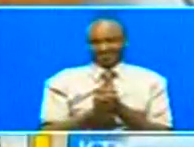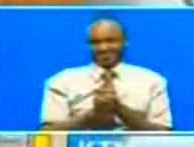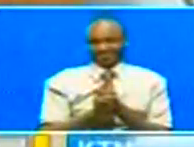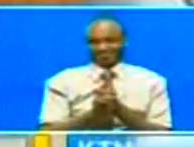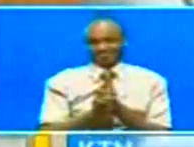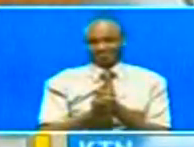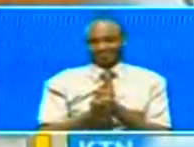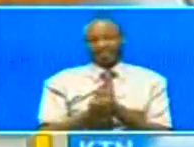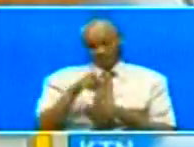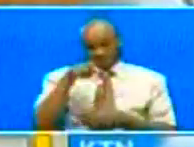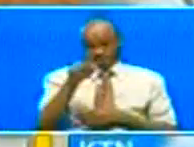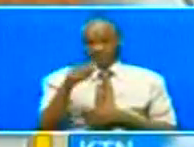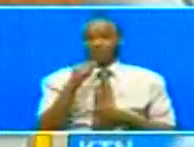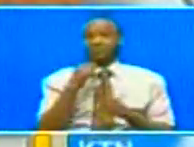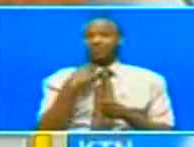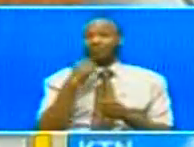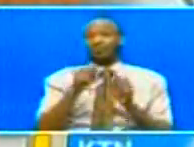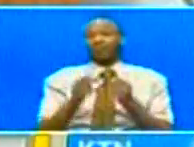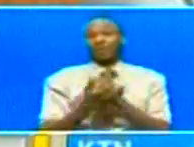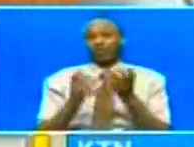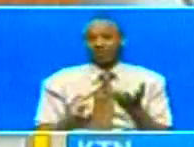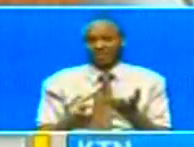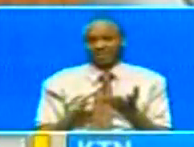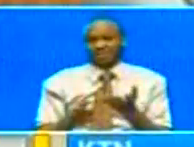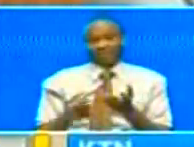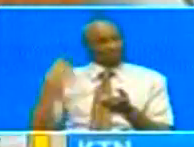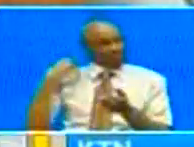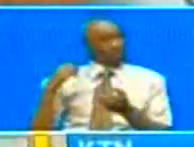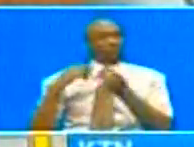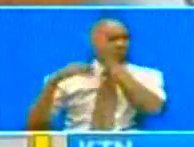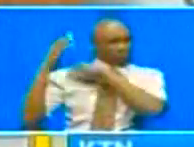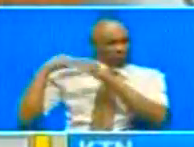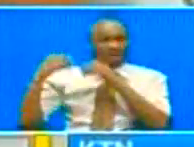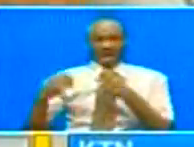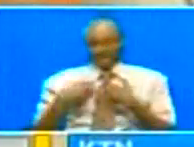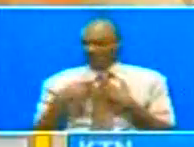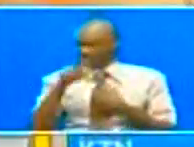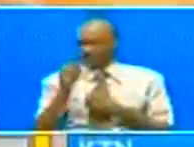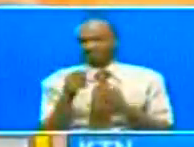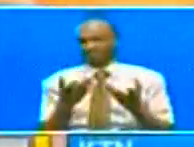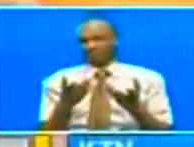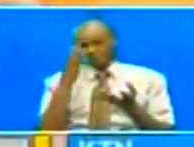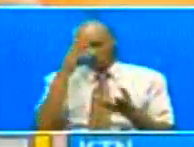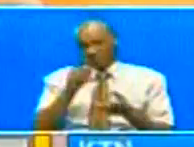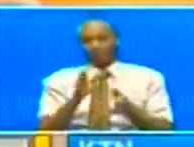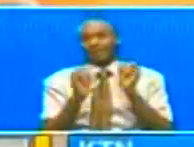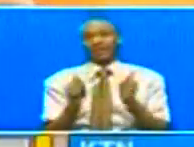it. And that's actually what in the traditional schools we might not have adapted. You can teach